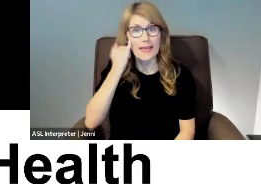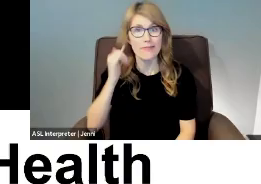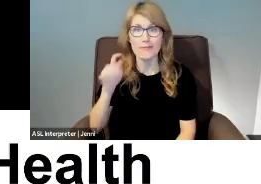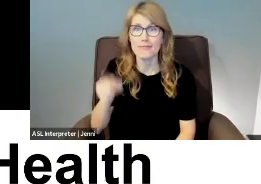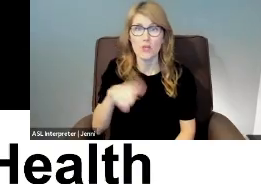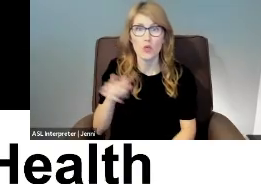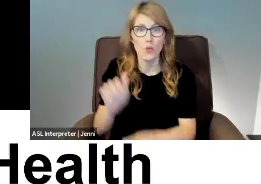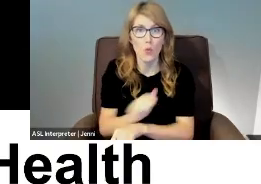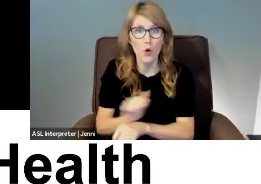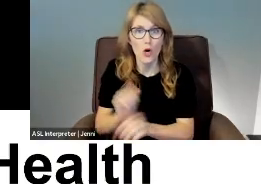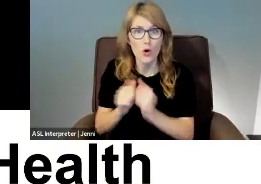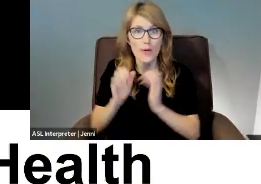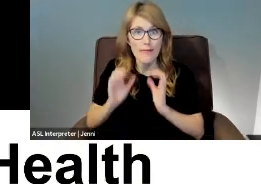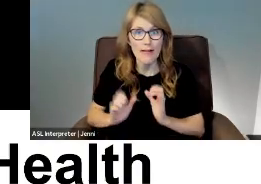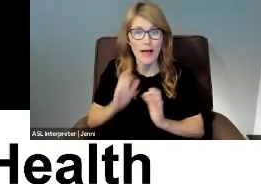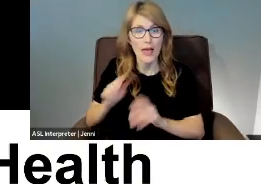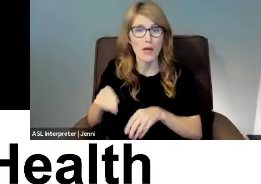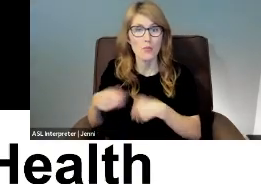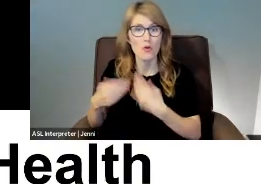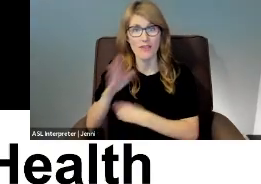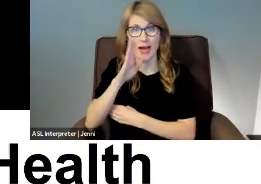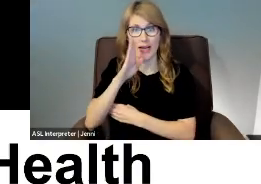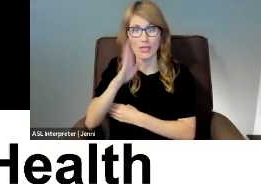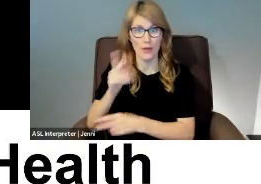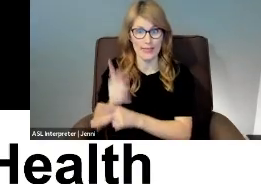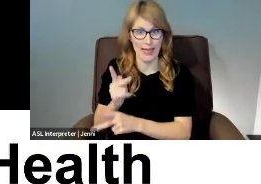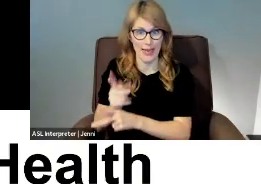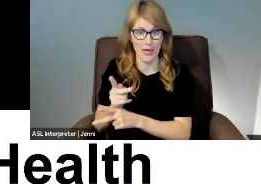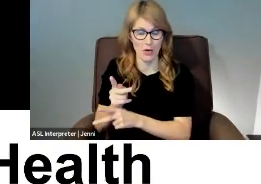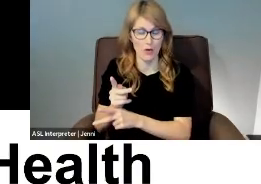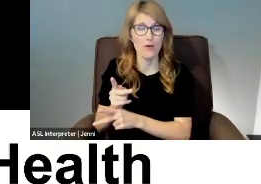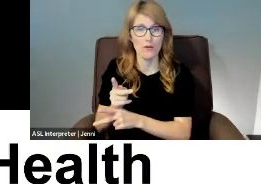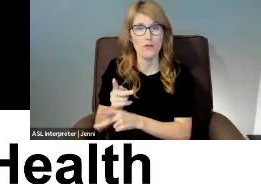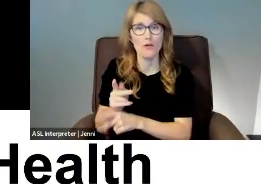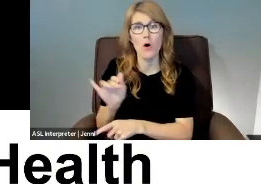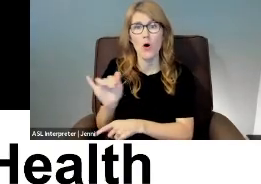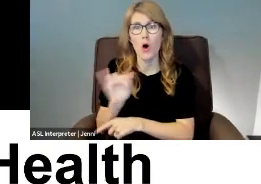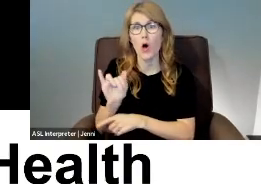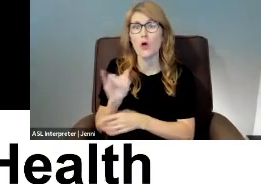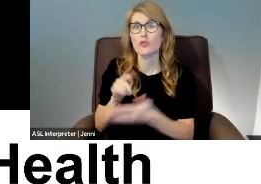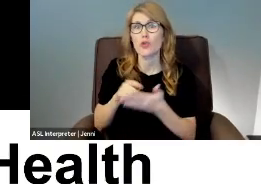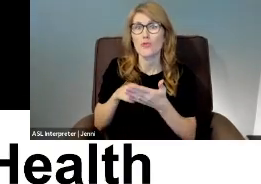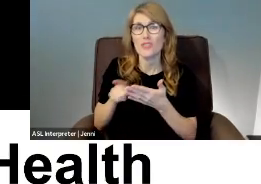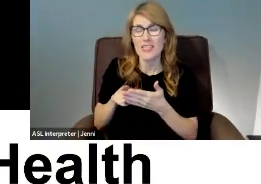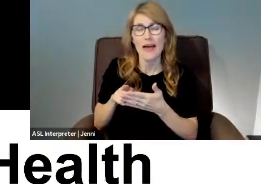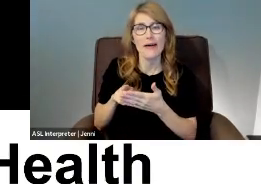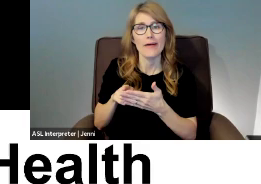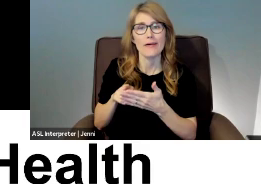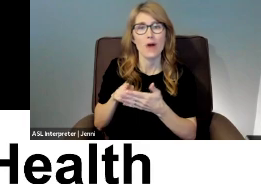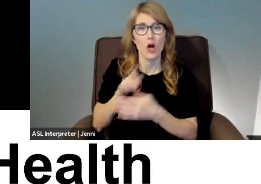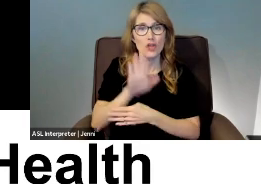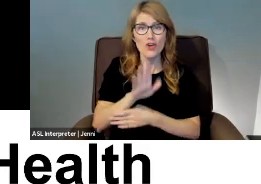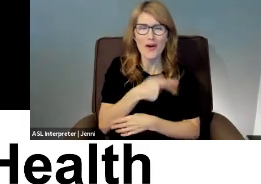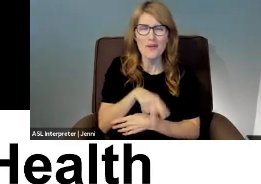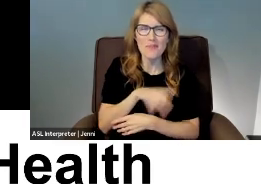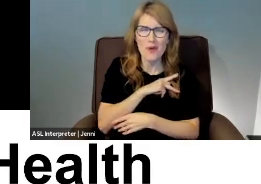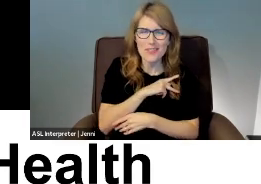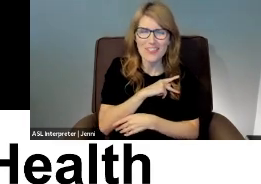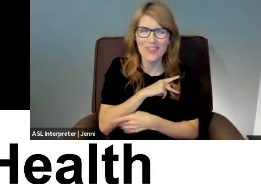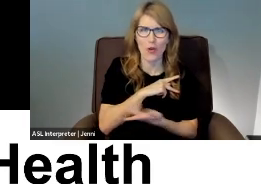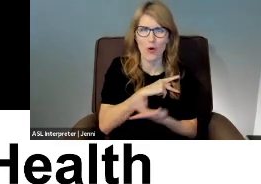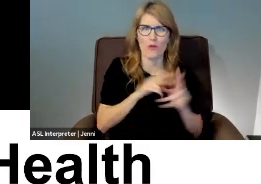and provide direct care. Also check on your personal crisis